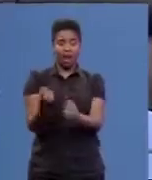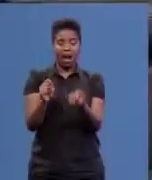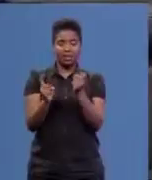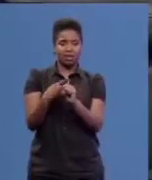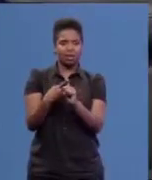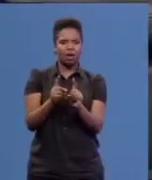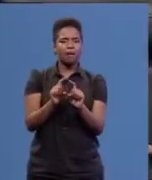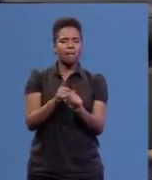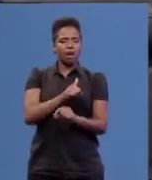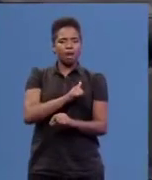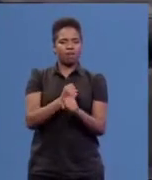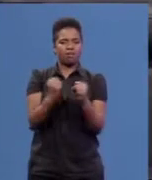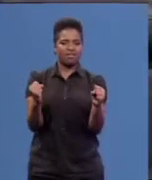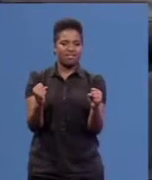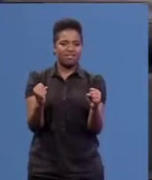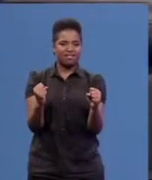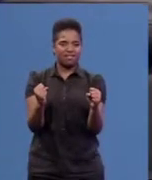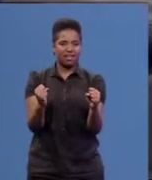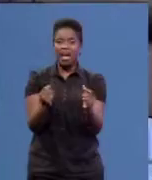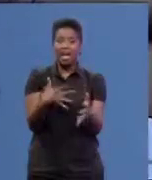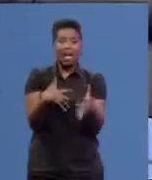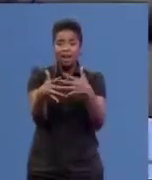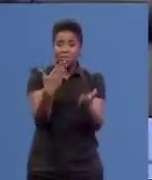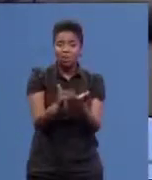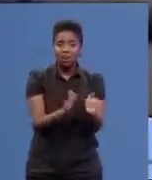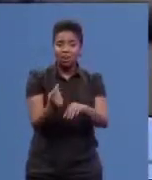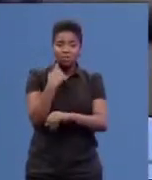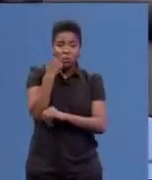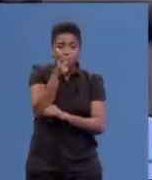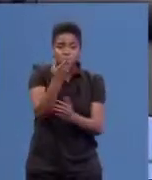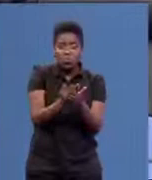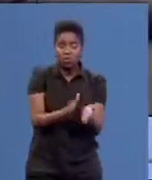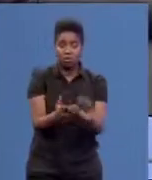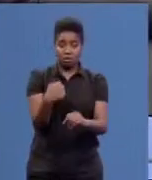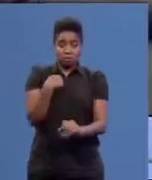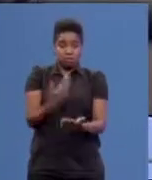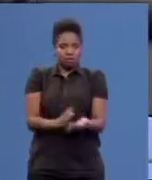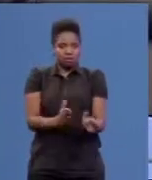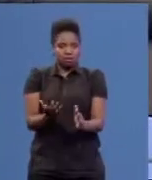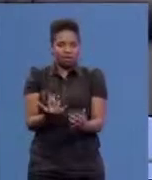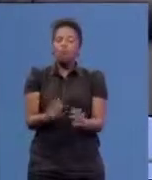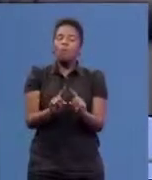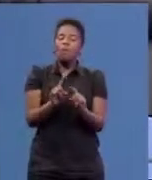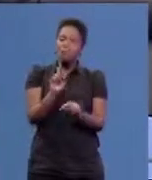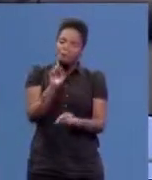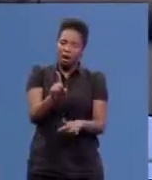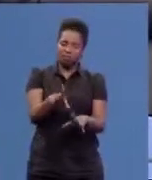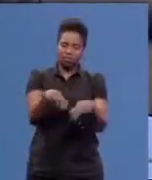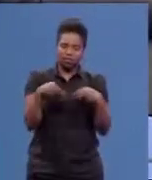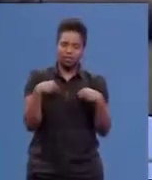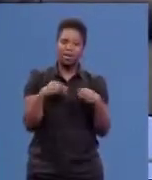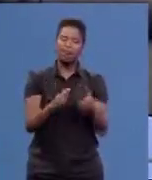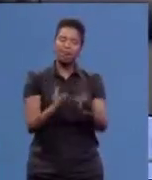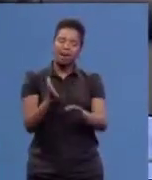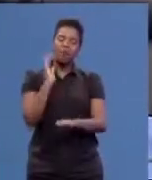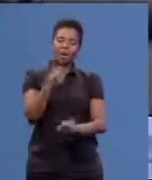ukufa ezinto enokwenzekana nini na sicimba phela sibe na-70. And I think we must be able to deal with immortality as part of who we are, because